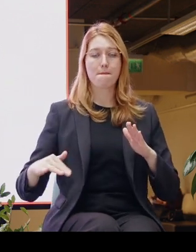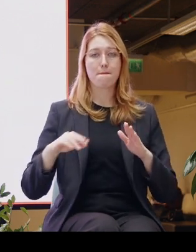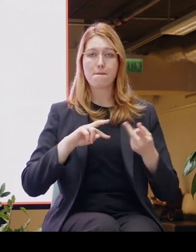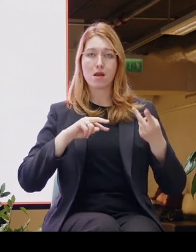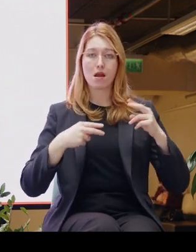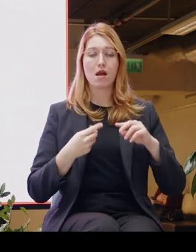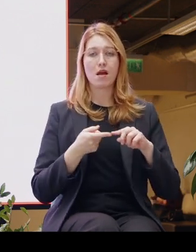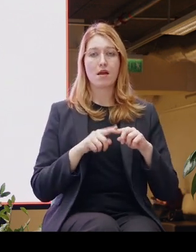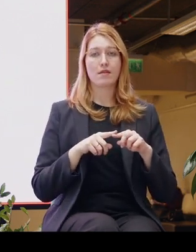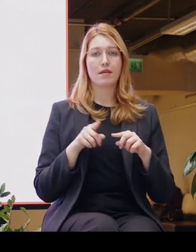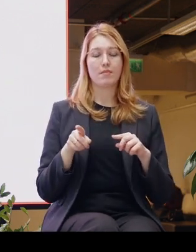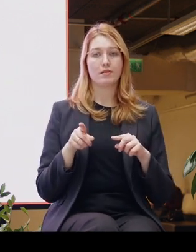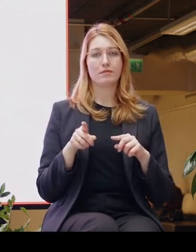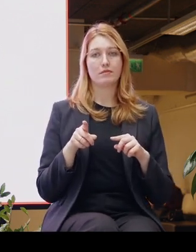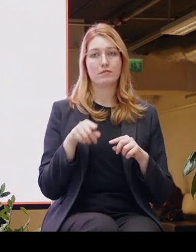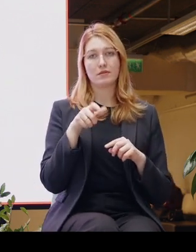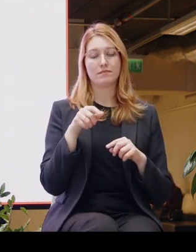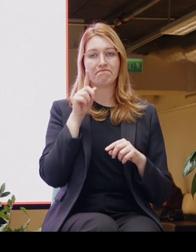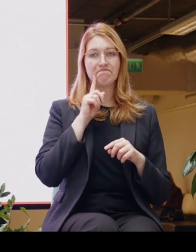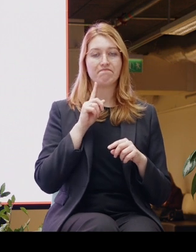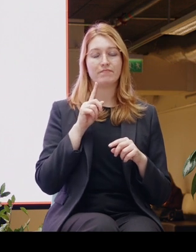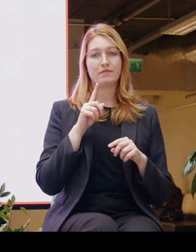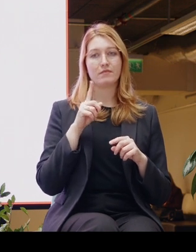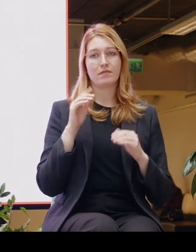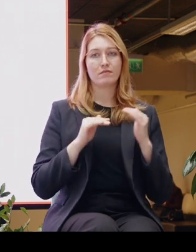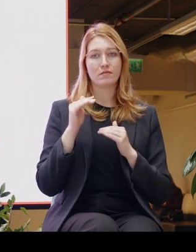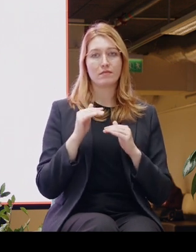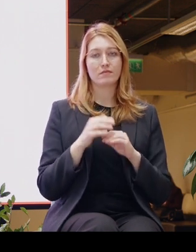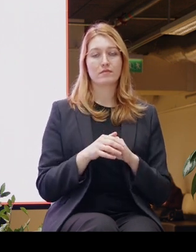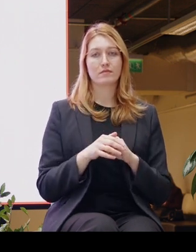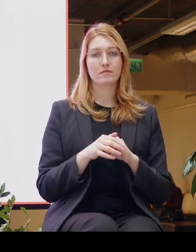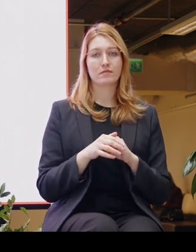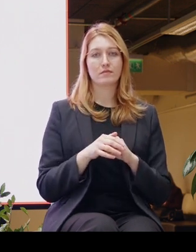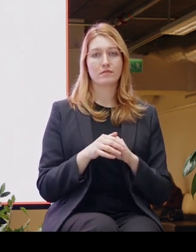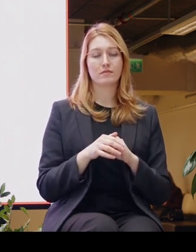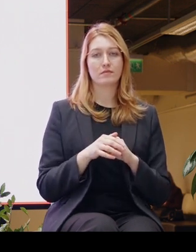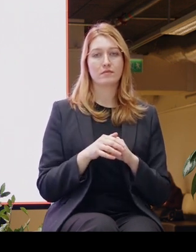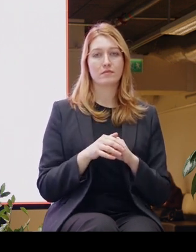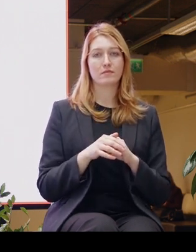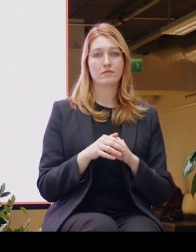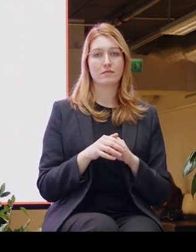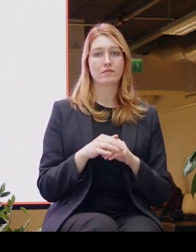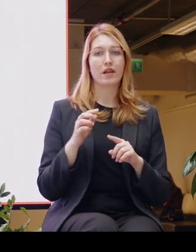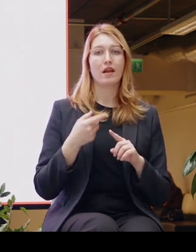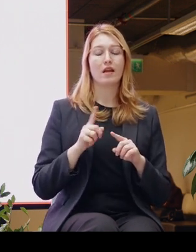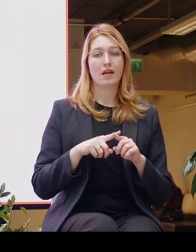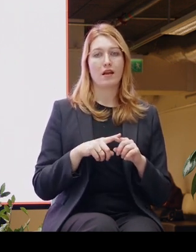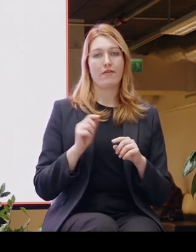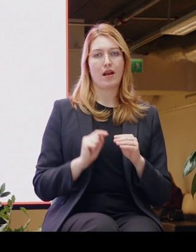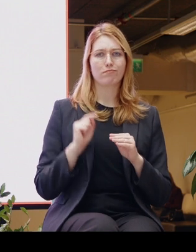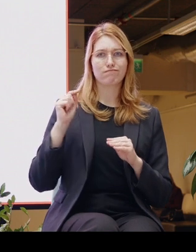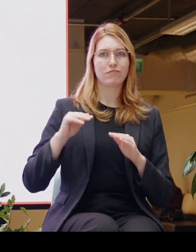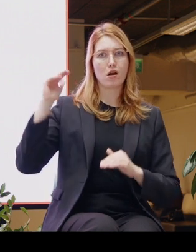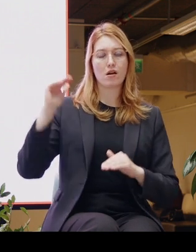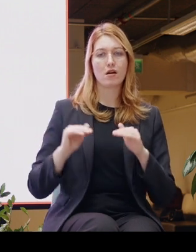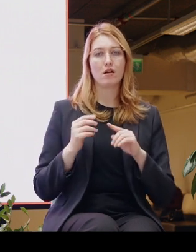the walkway. That's the main reason why usually they don't take the handrails over the steps, because they